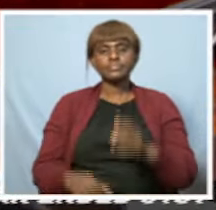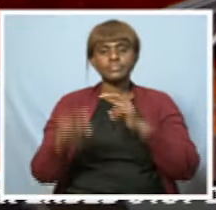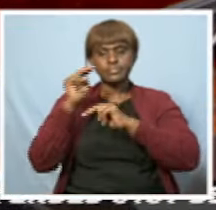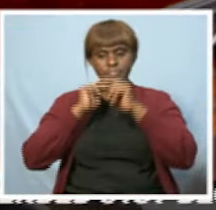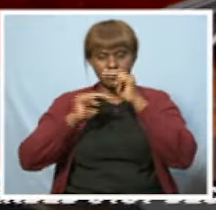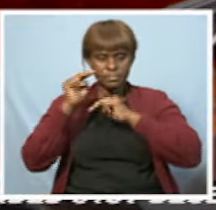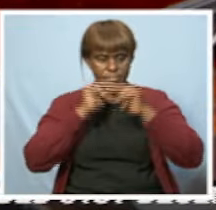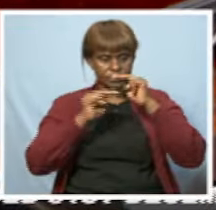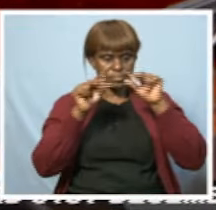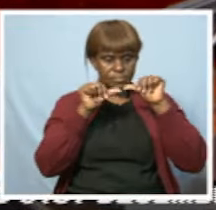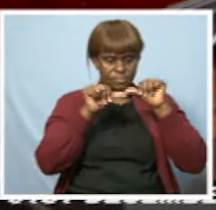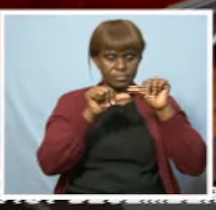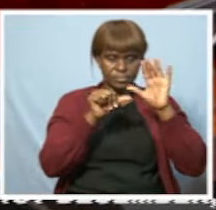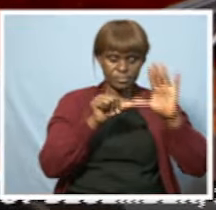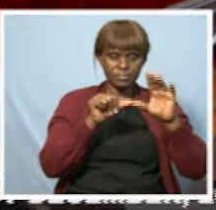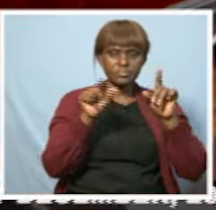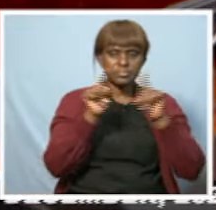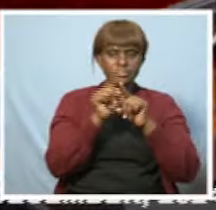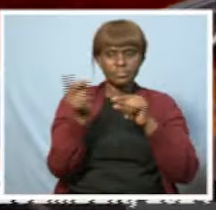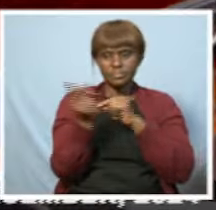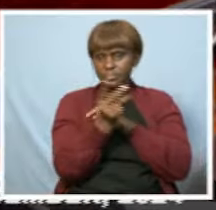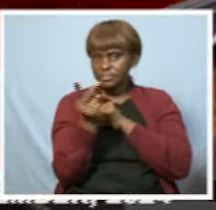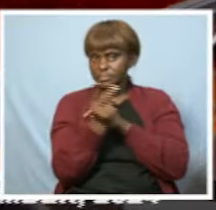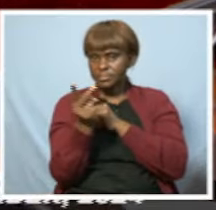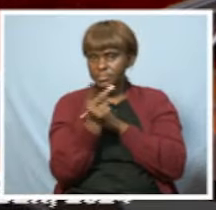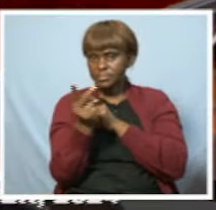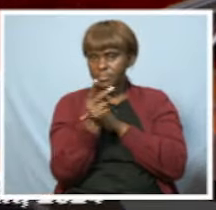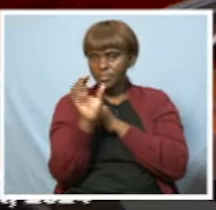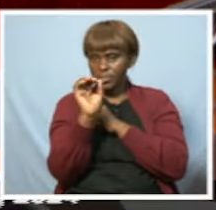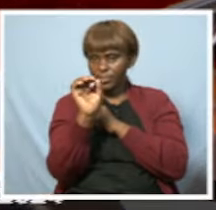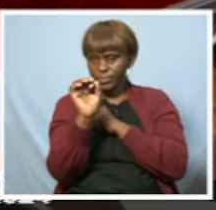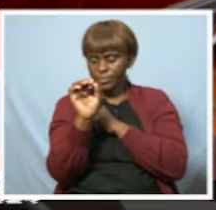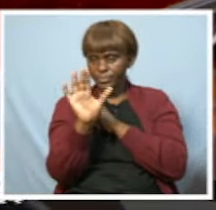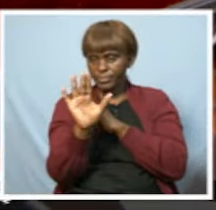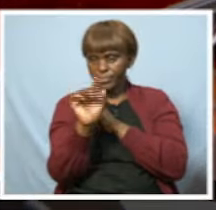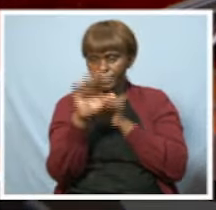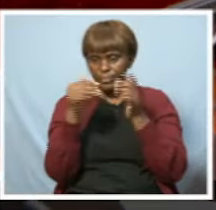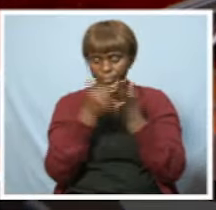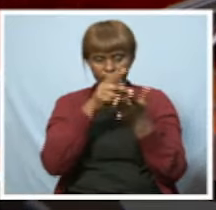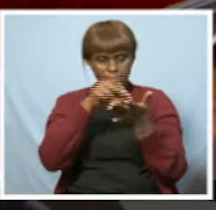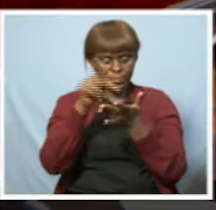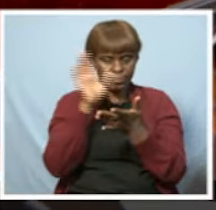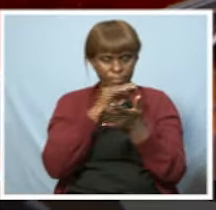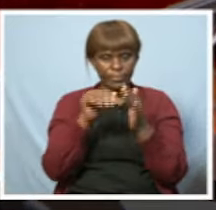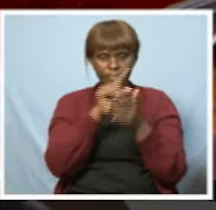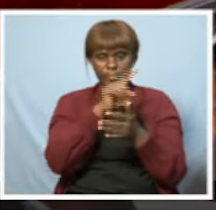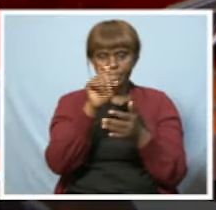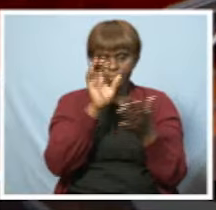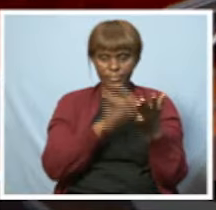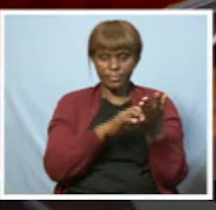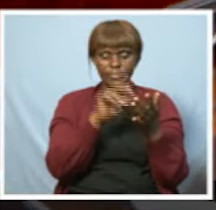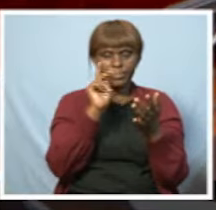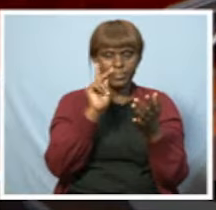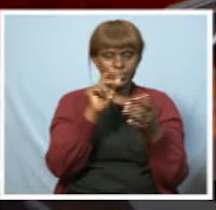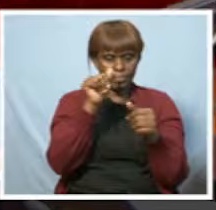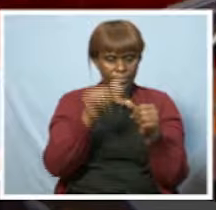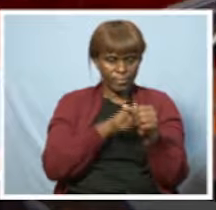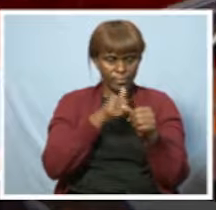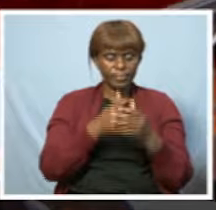negotiations still went ahead, and those two, the original ones, were paid 100,000 each.